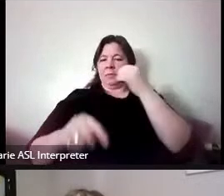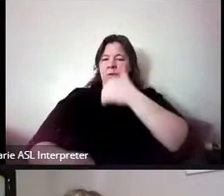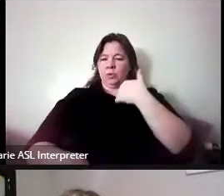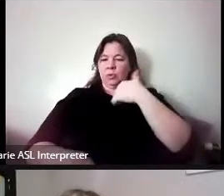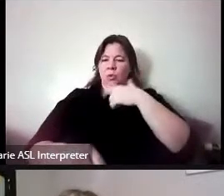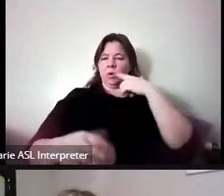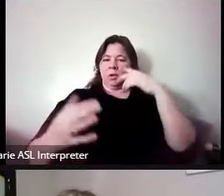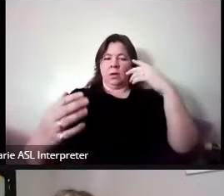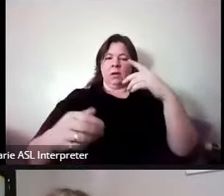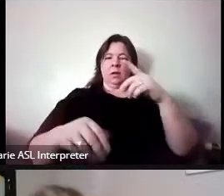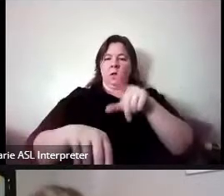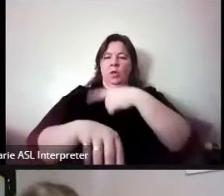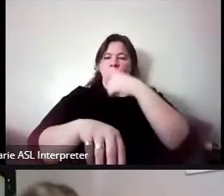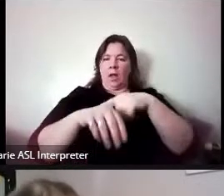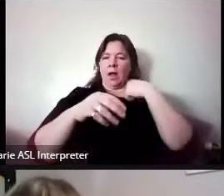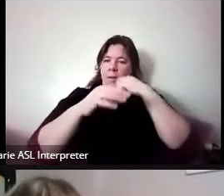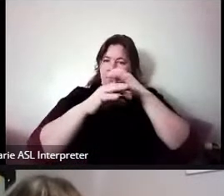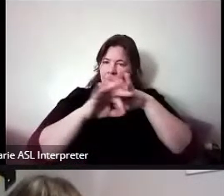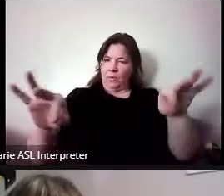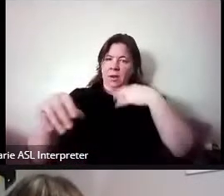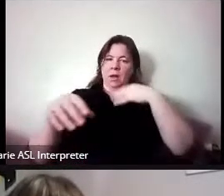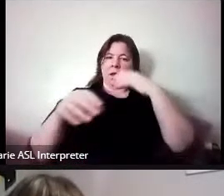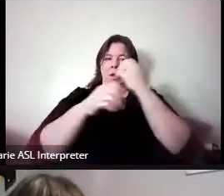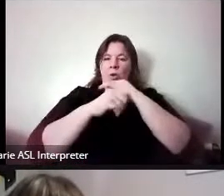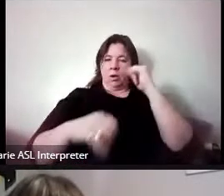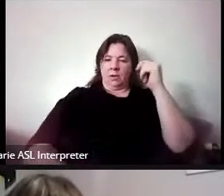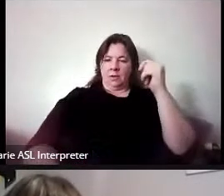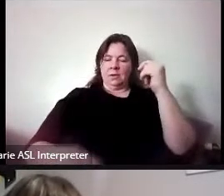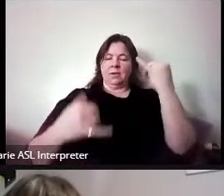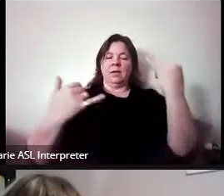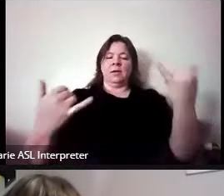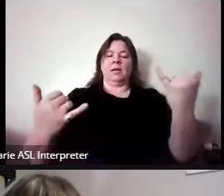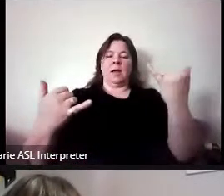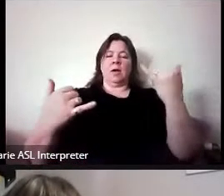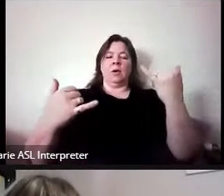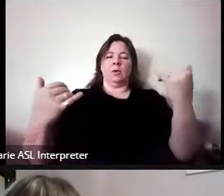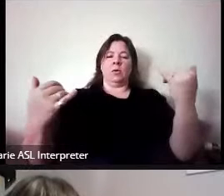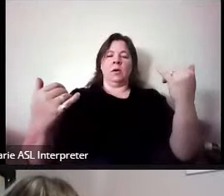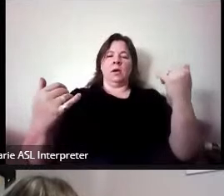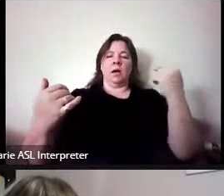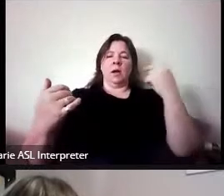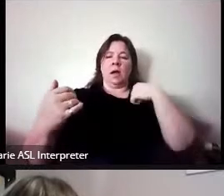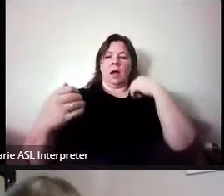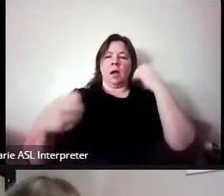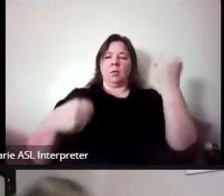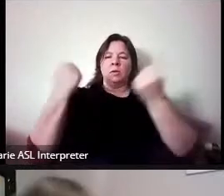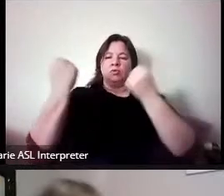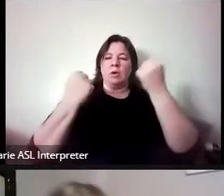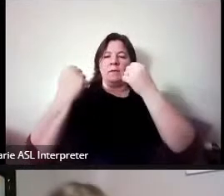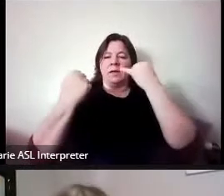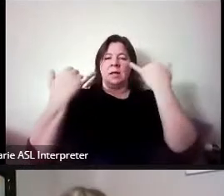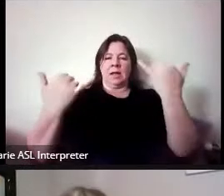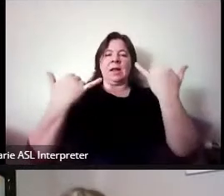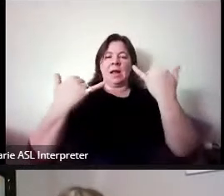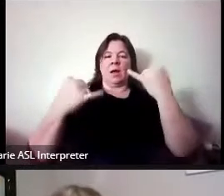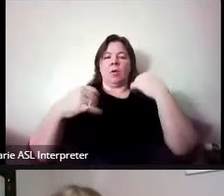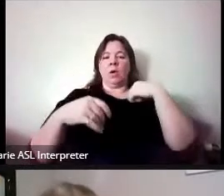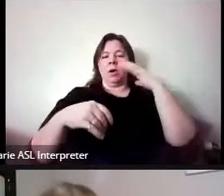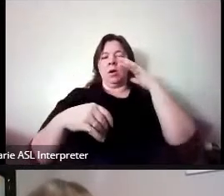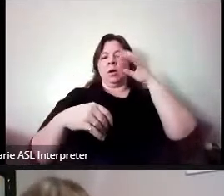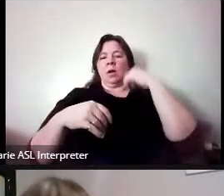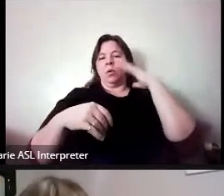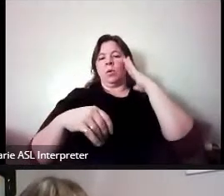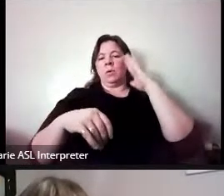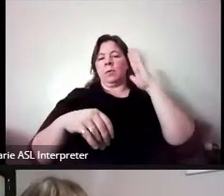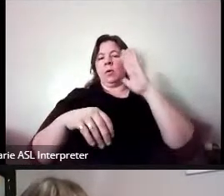but yes, now I am free. I got it, and yeah, actually I'm driving now, so I'll be